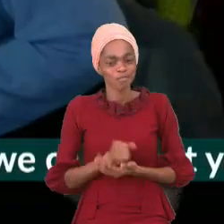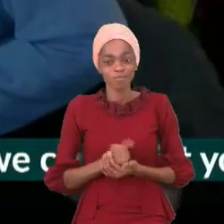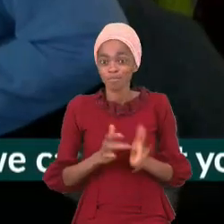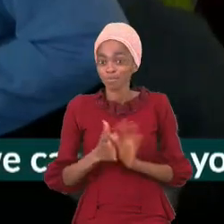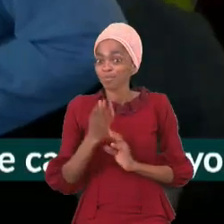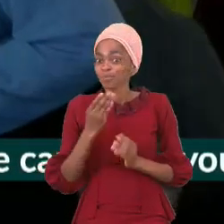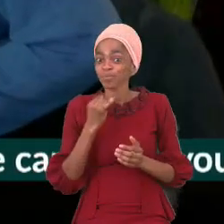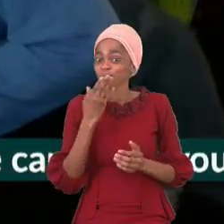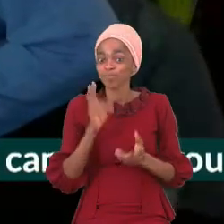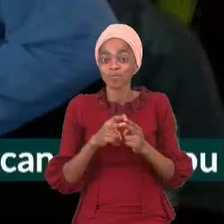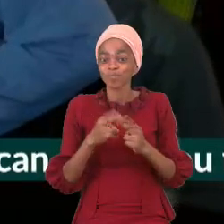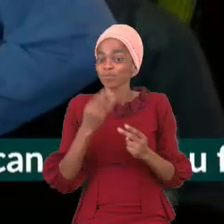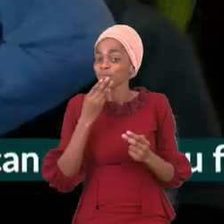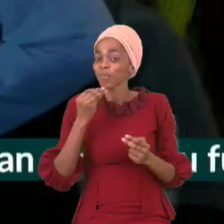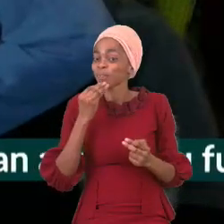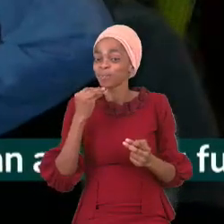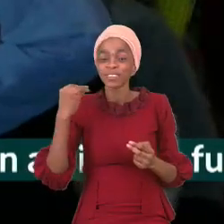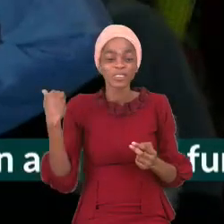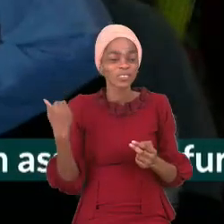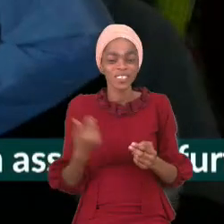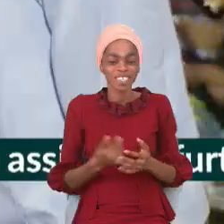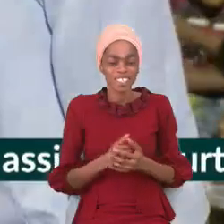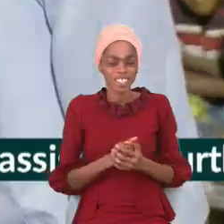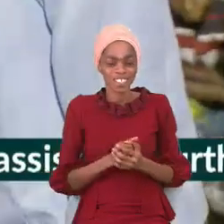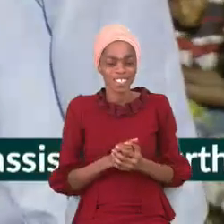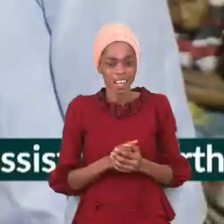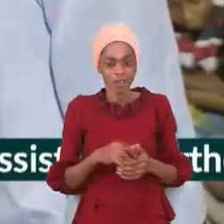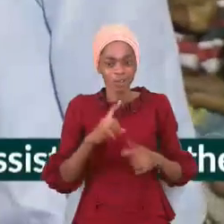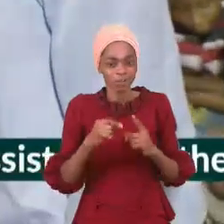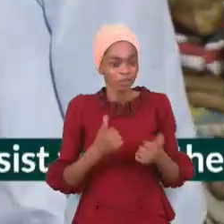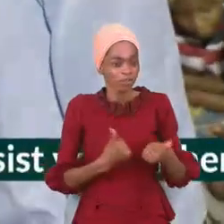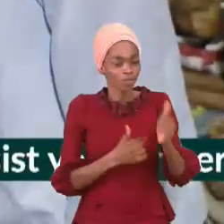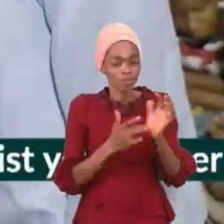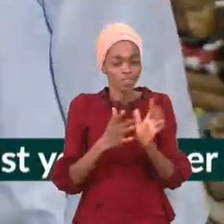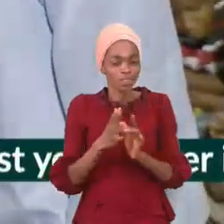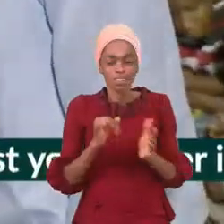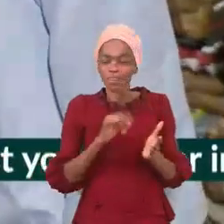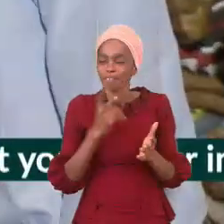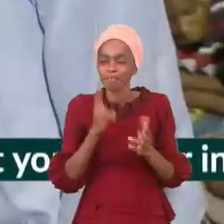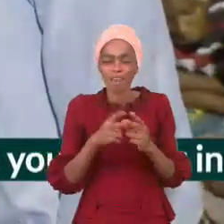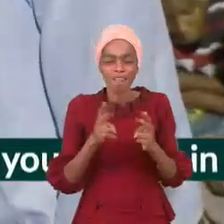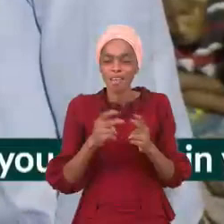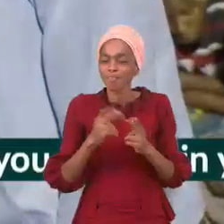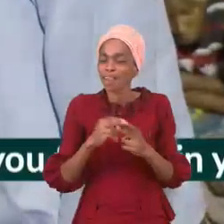via SMS or WhatsApp. I will call the number now,